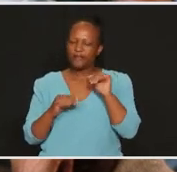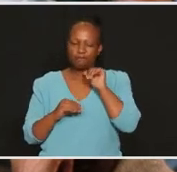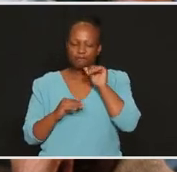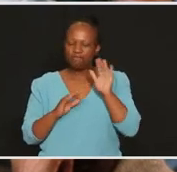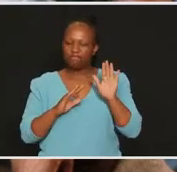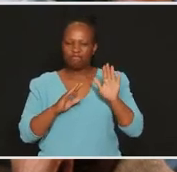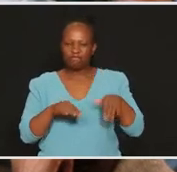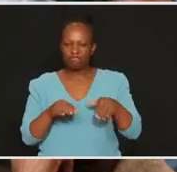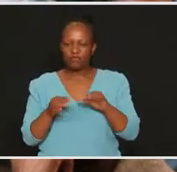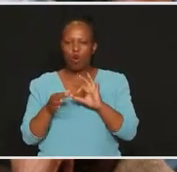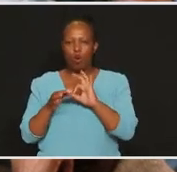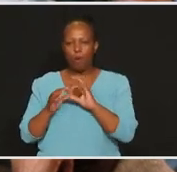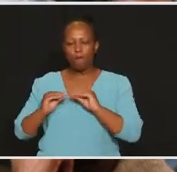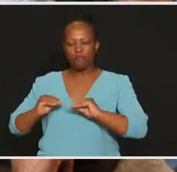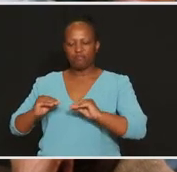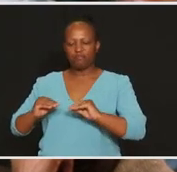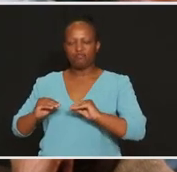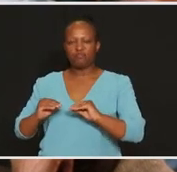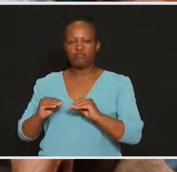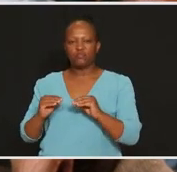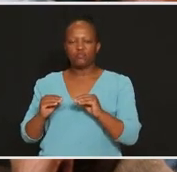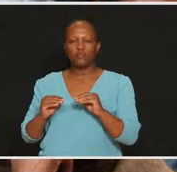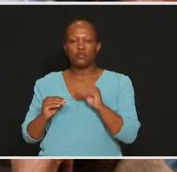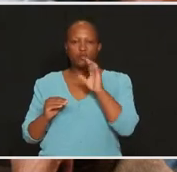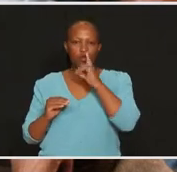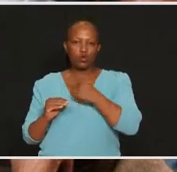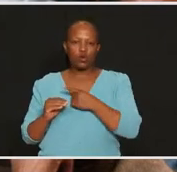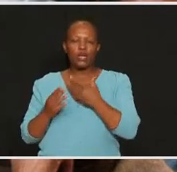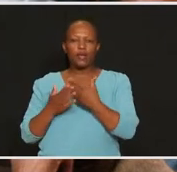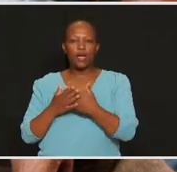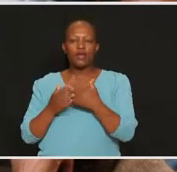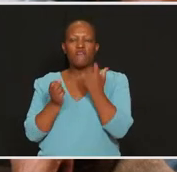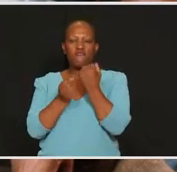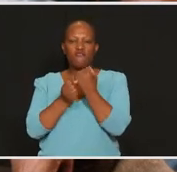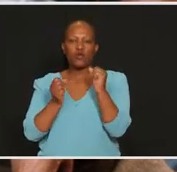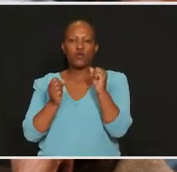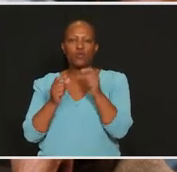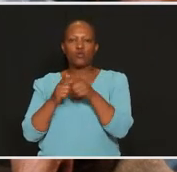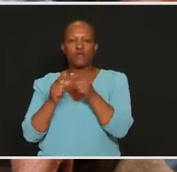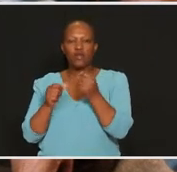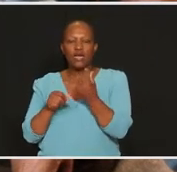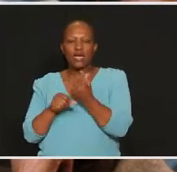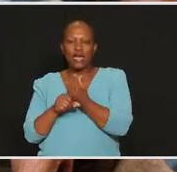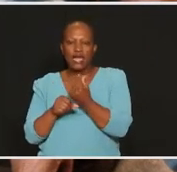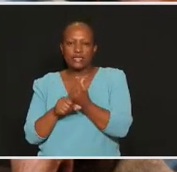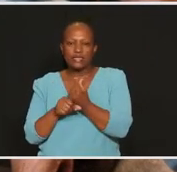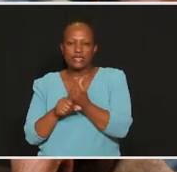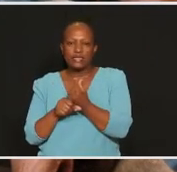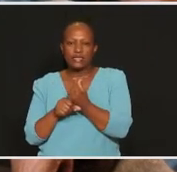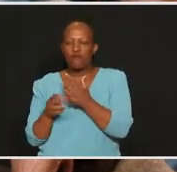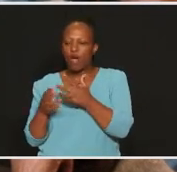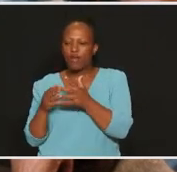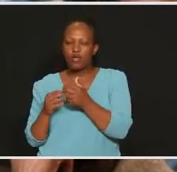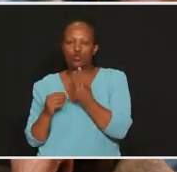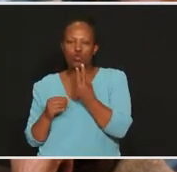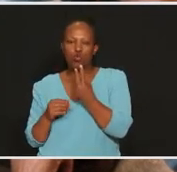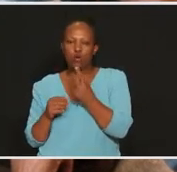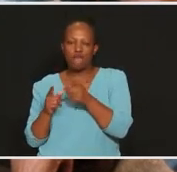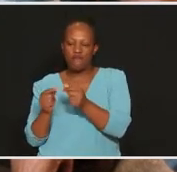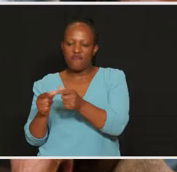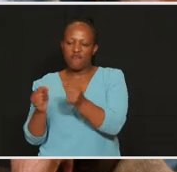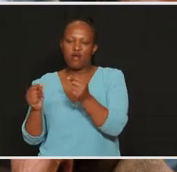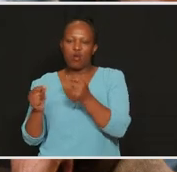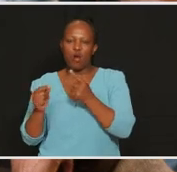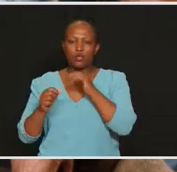my daughter has the freedom to complete two grades a year due to her love for learning she is able to